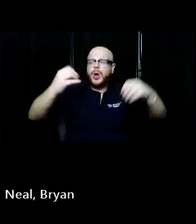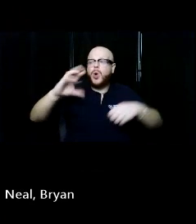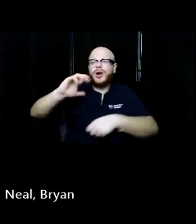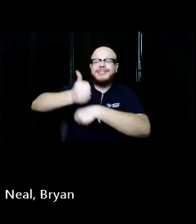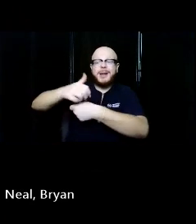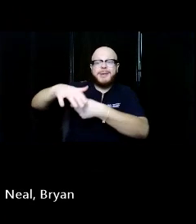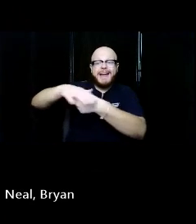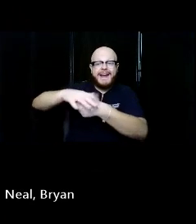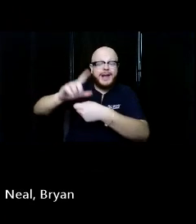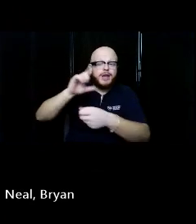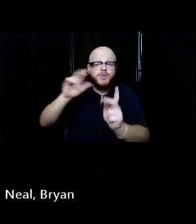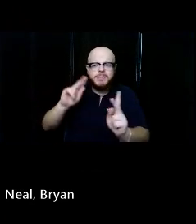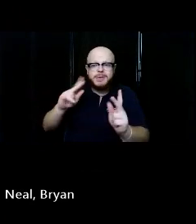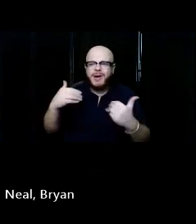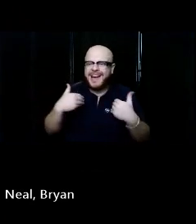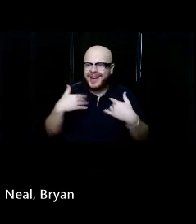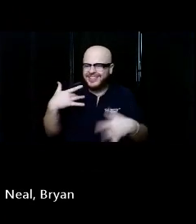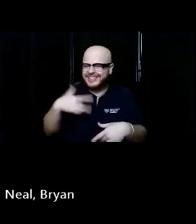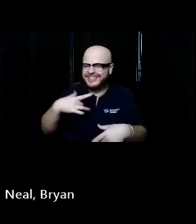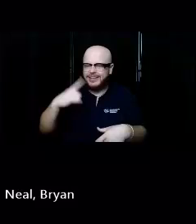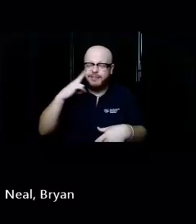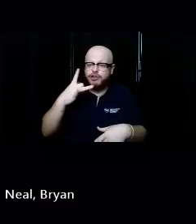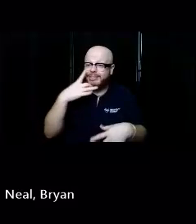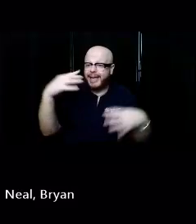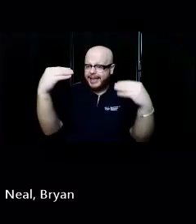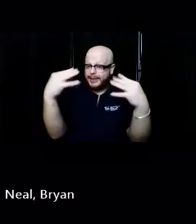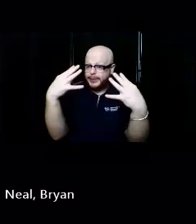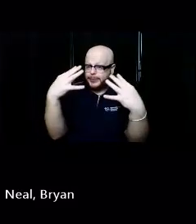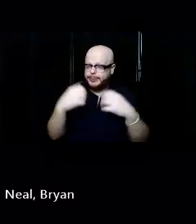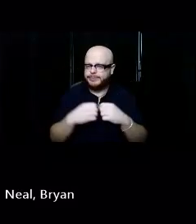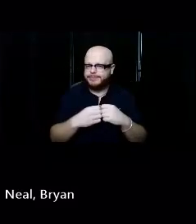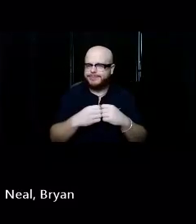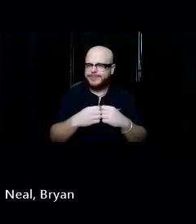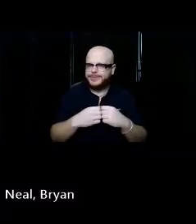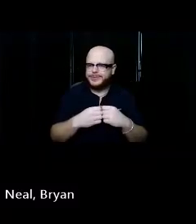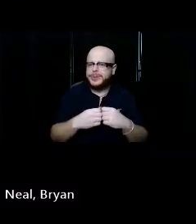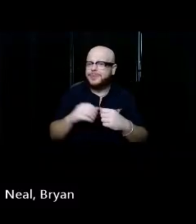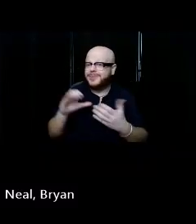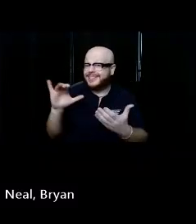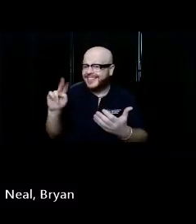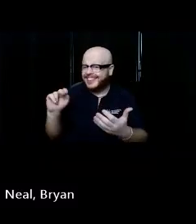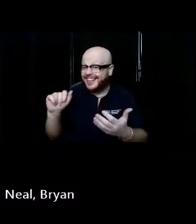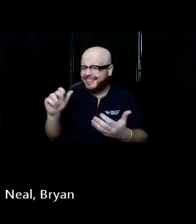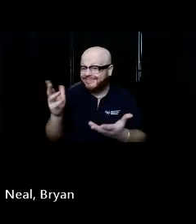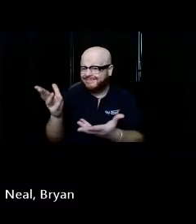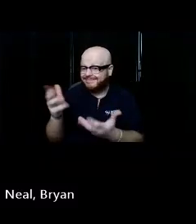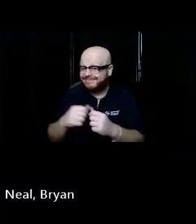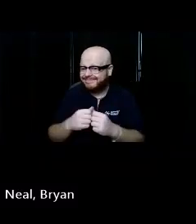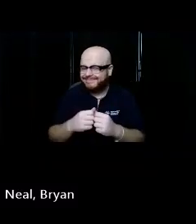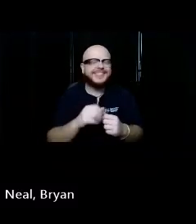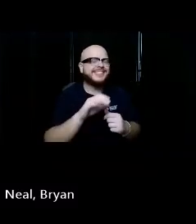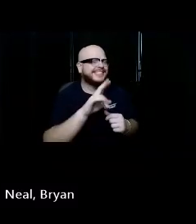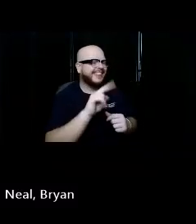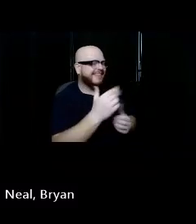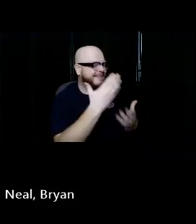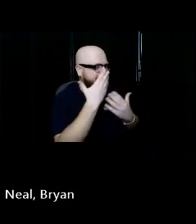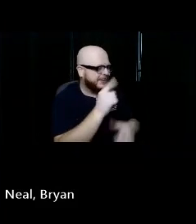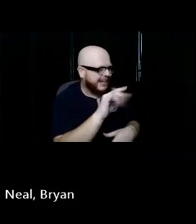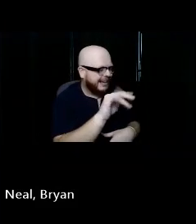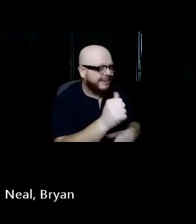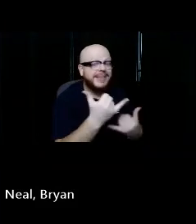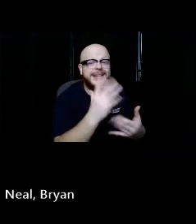Cynthia? Thanks, Tanya. With that, let's go ahead and take a break and answer some audience questions. Please go ahead and use